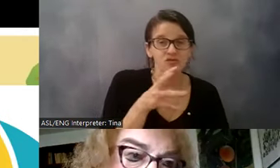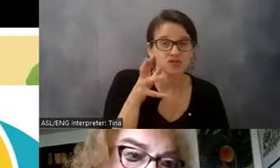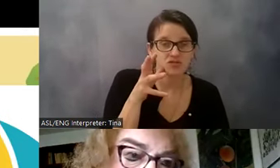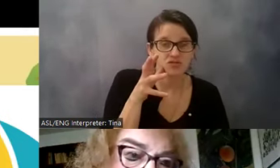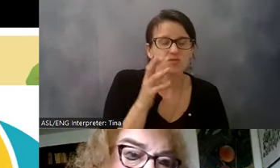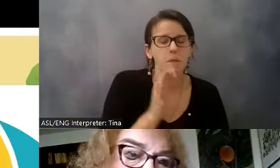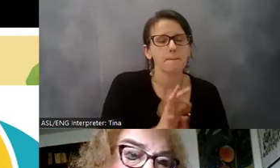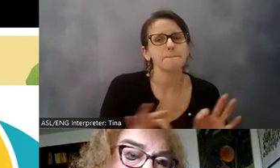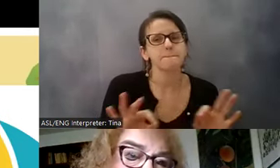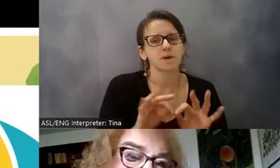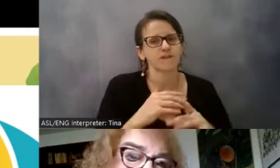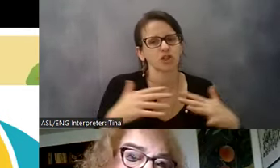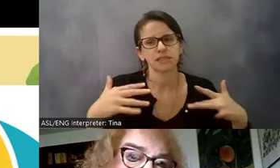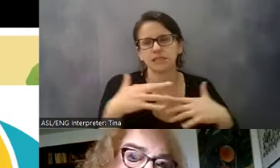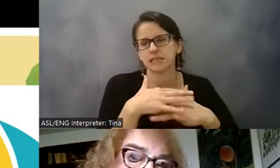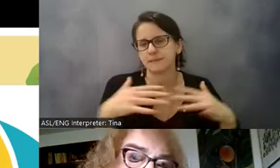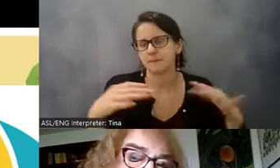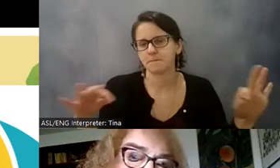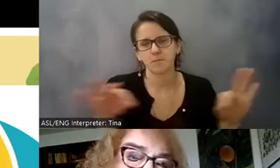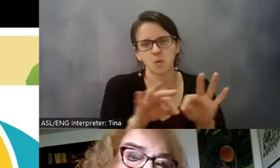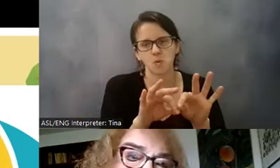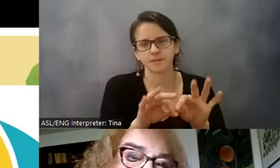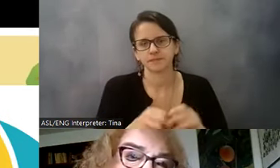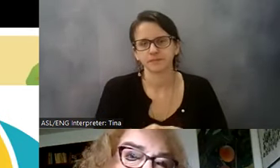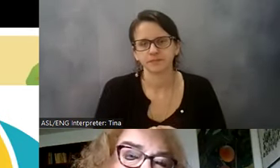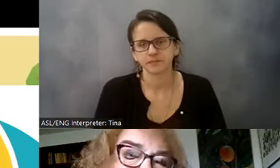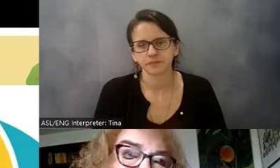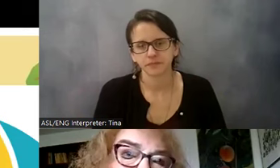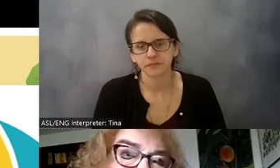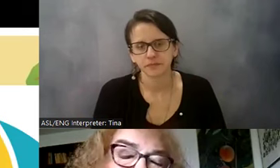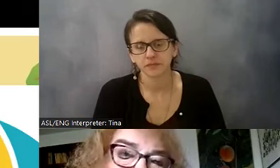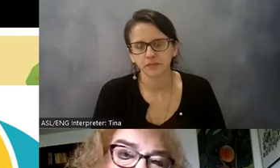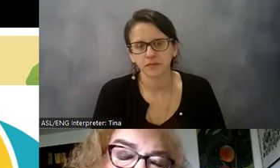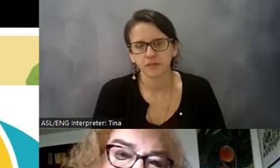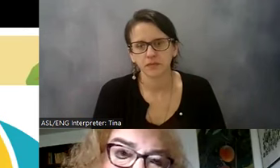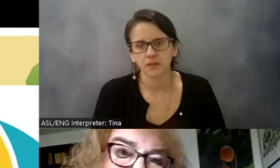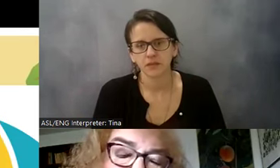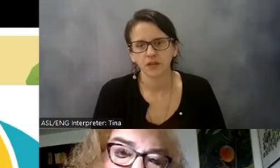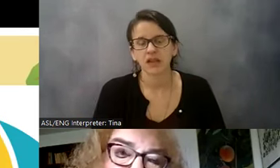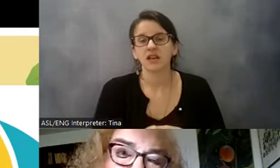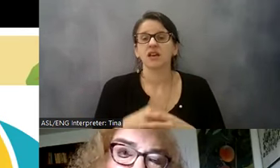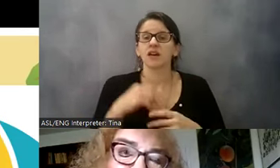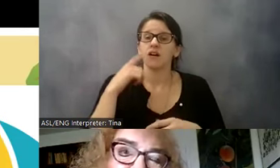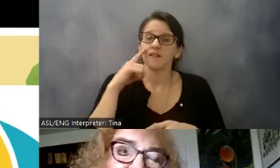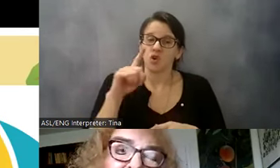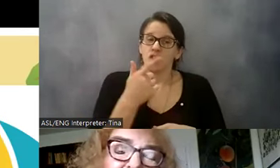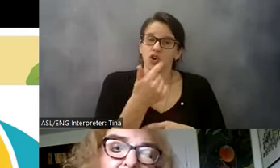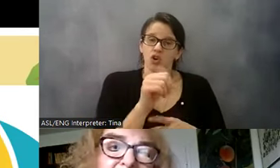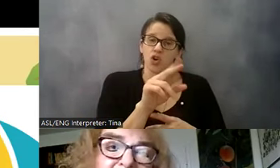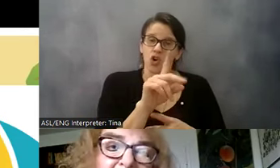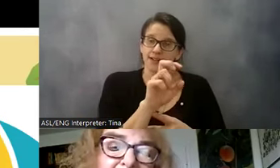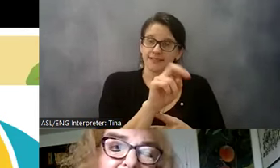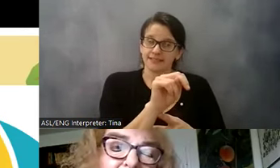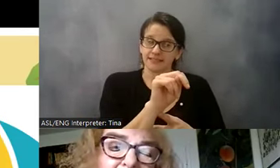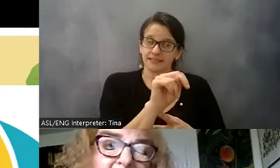importance. And in terms of the garden, there's no need to have the